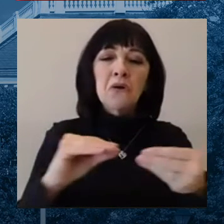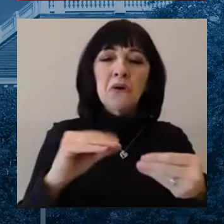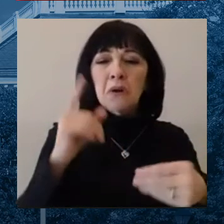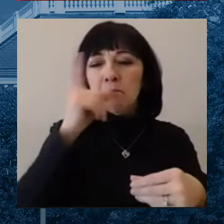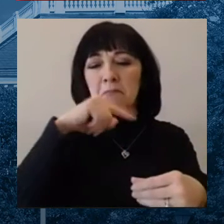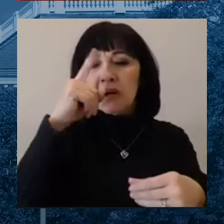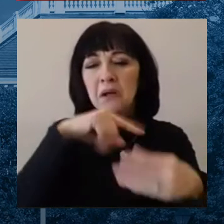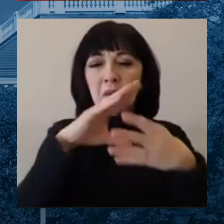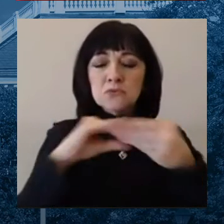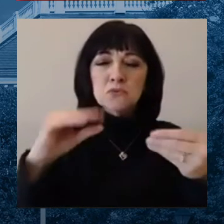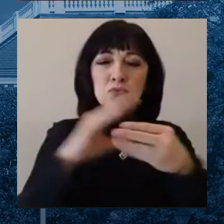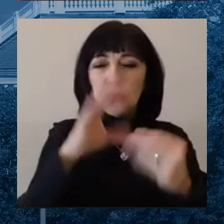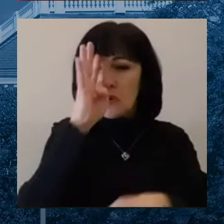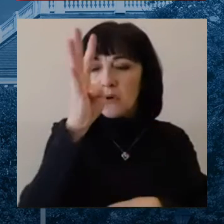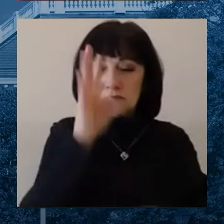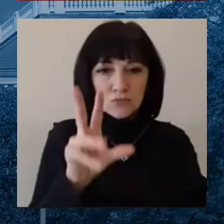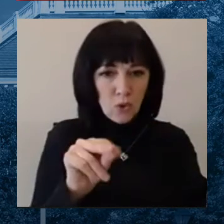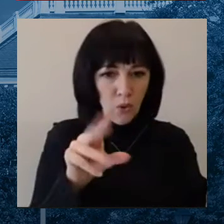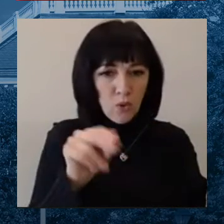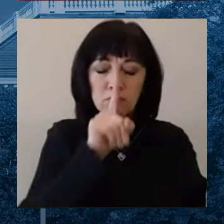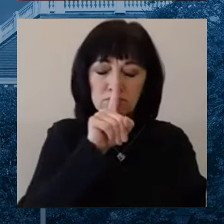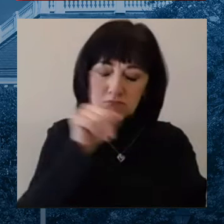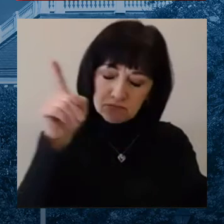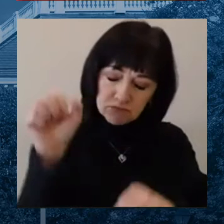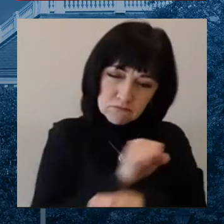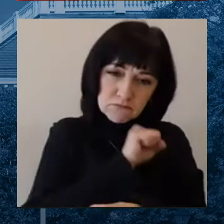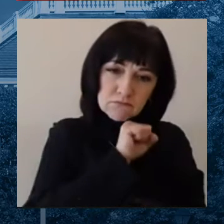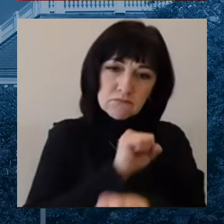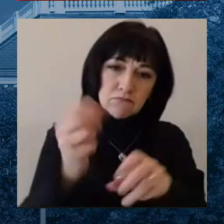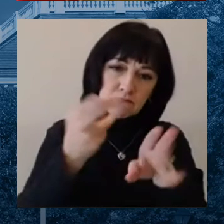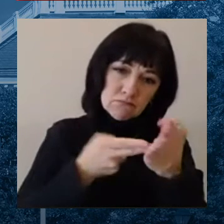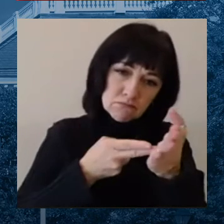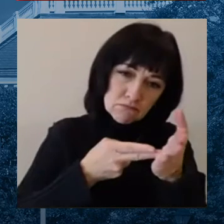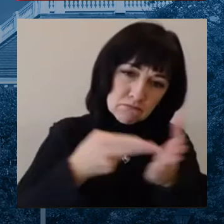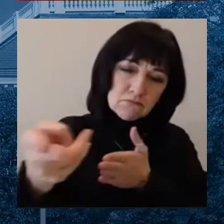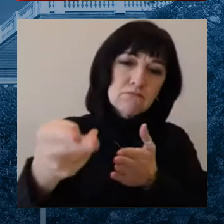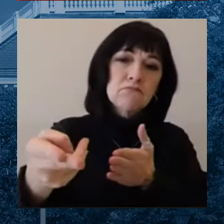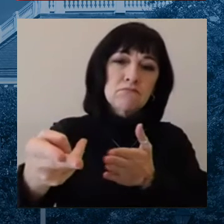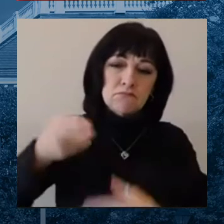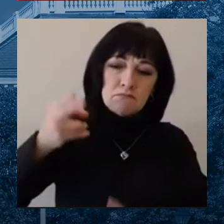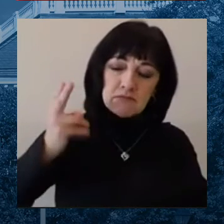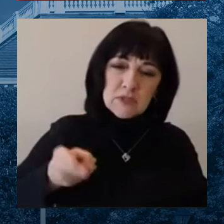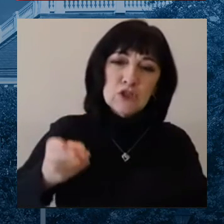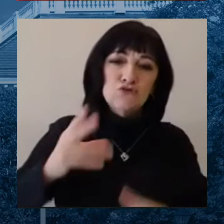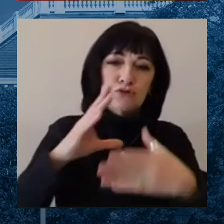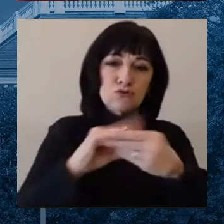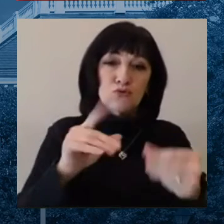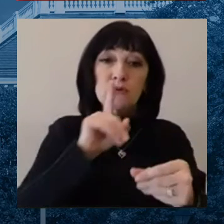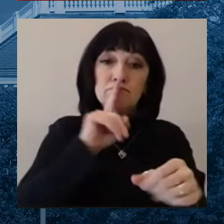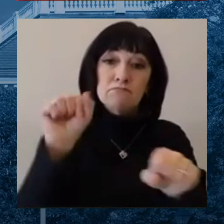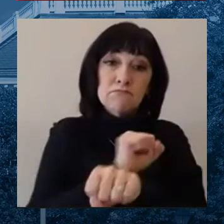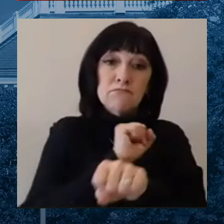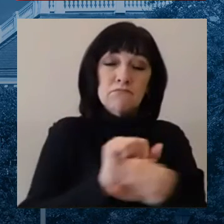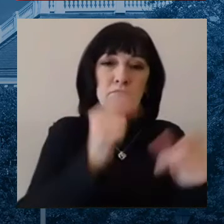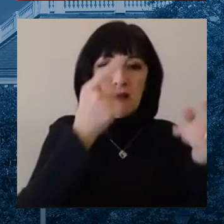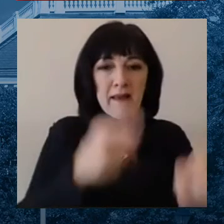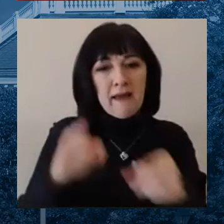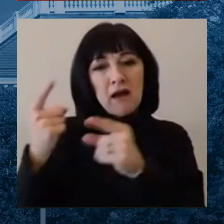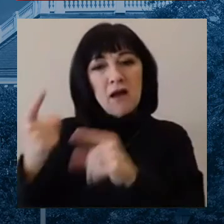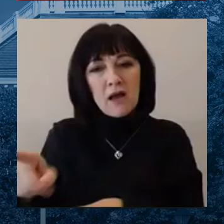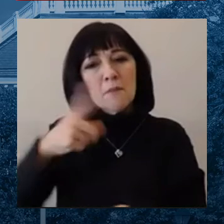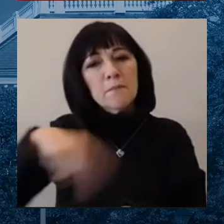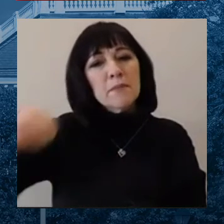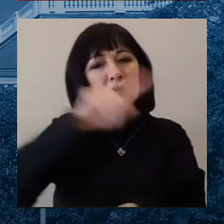many. This year, as we celebrate Black History Month, commit to joining us in standing up for